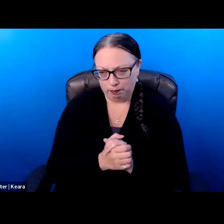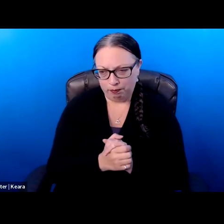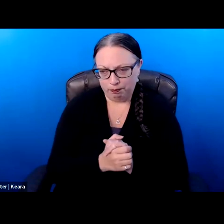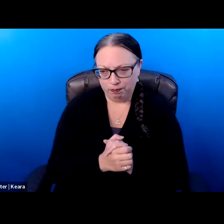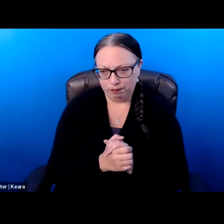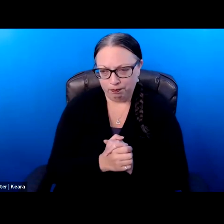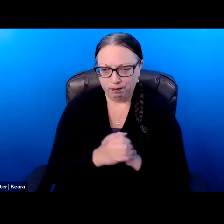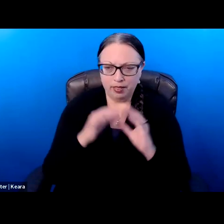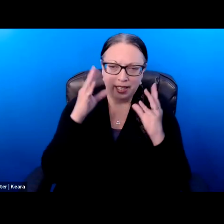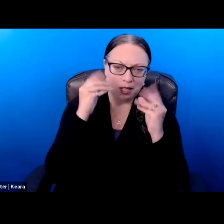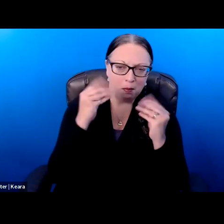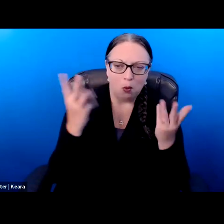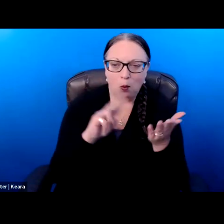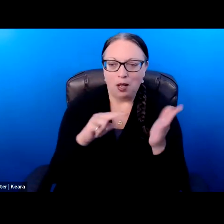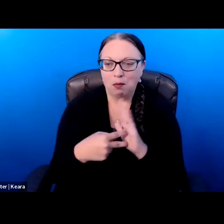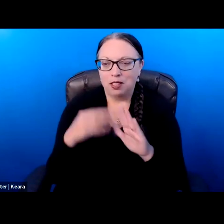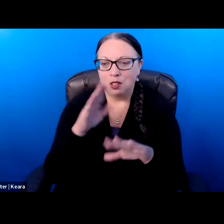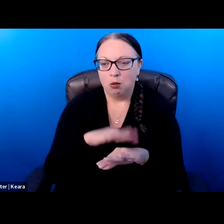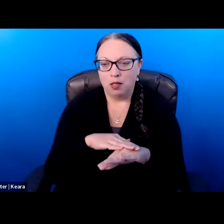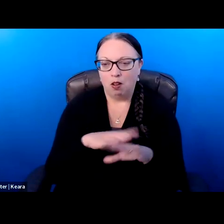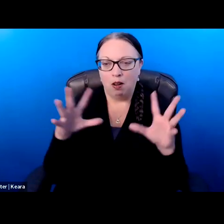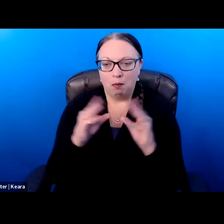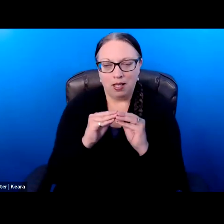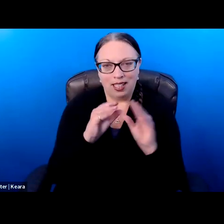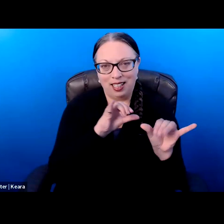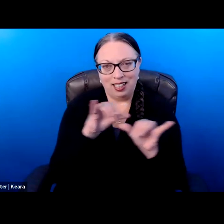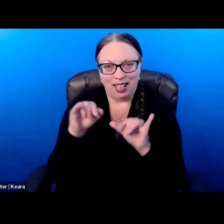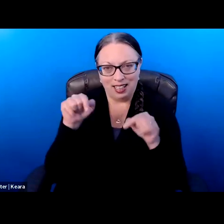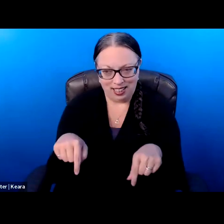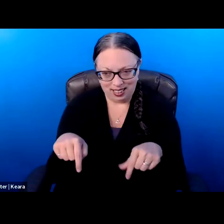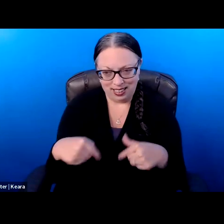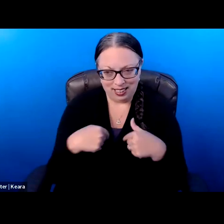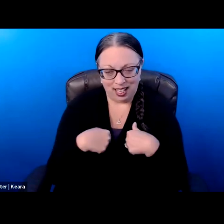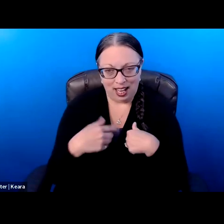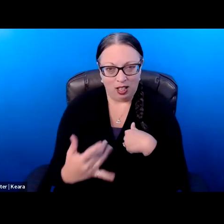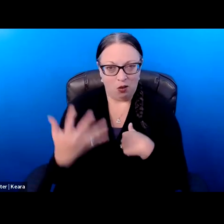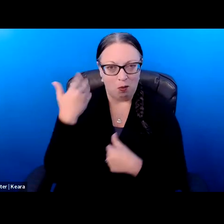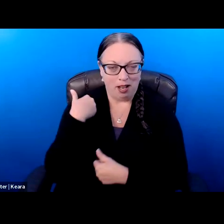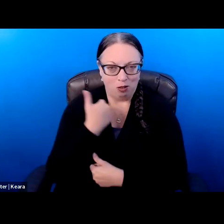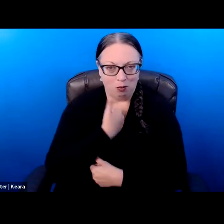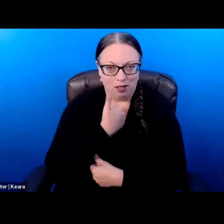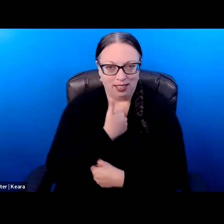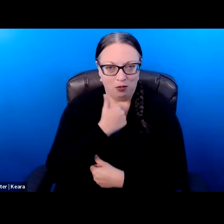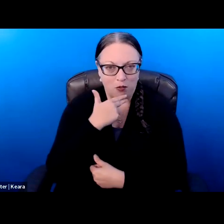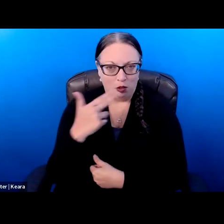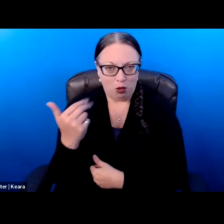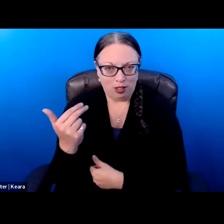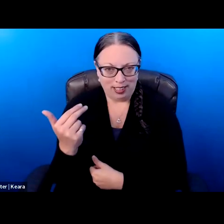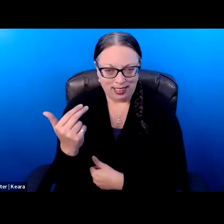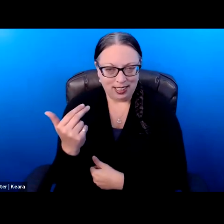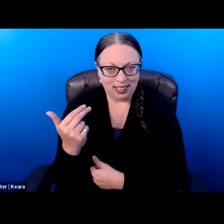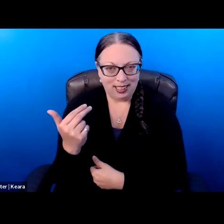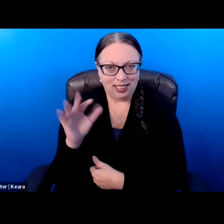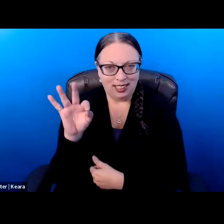what it means to be on a call like this, it makes me return back to the 13-year-old girl who was in the